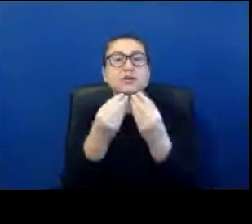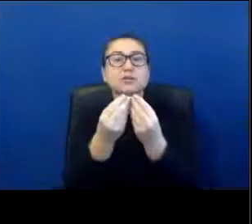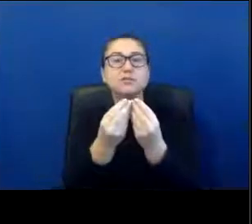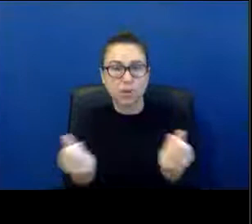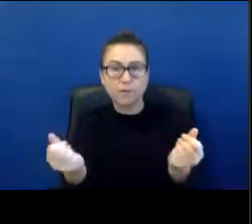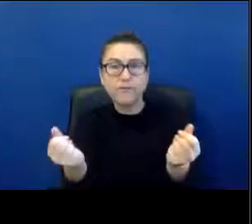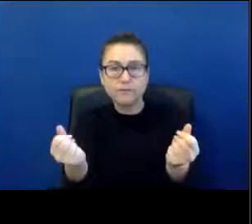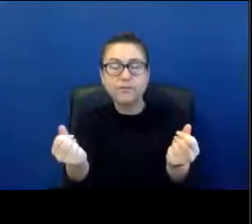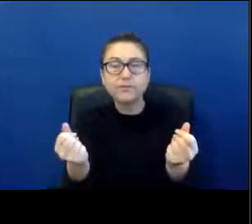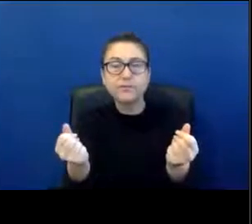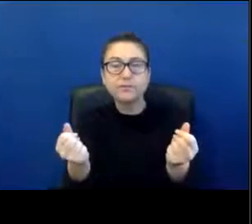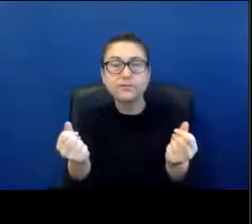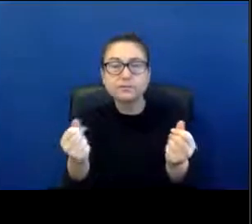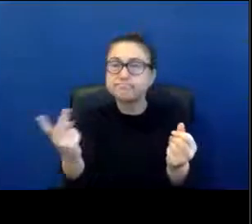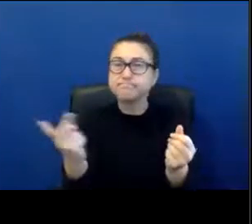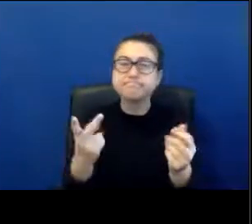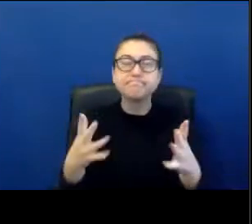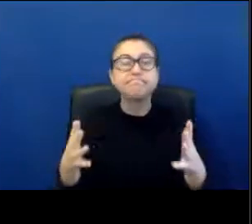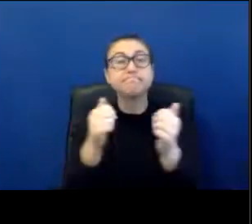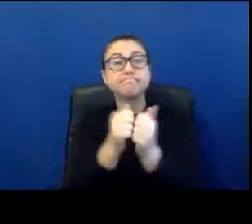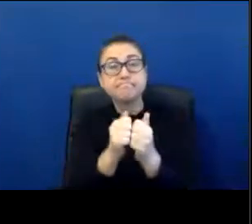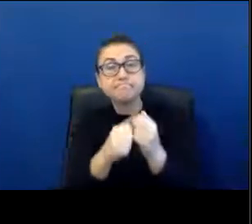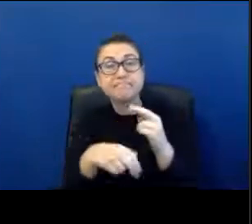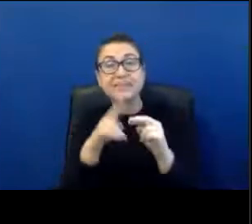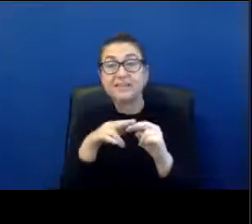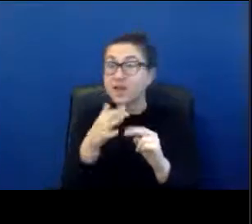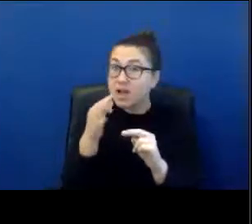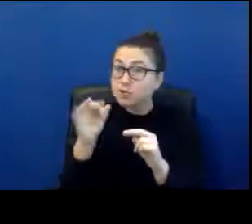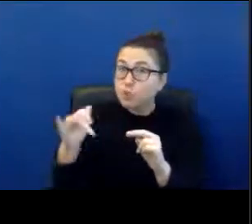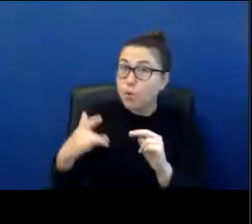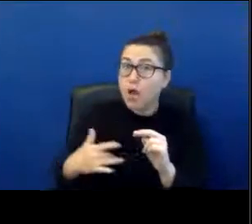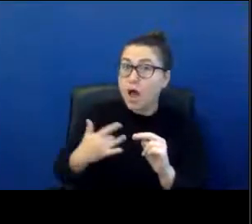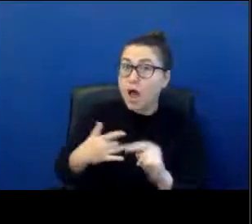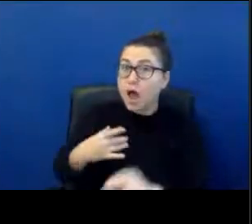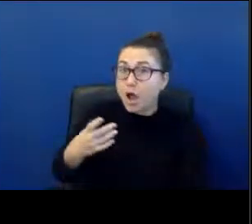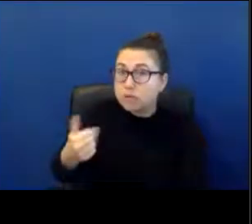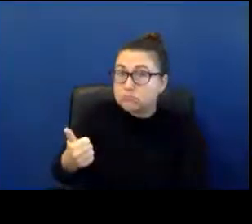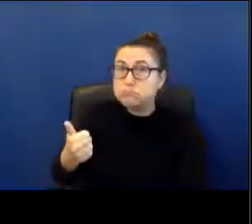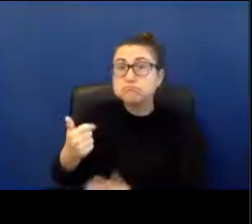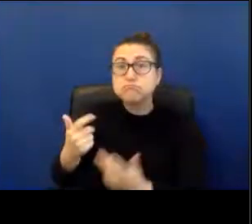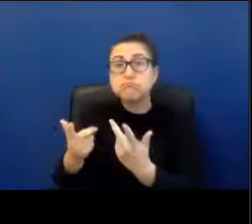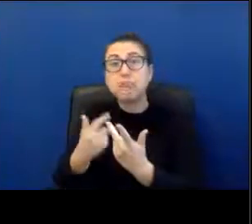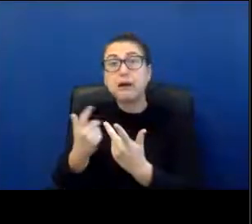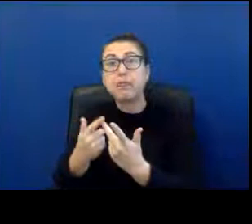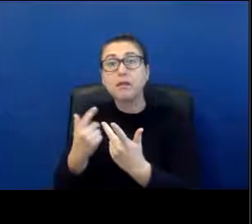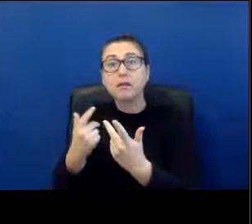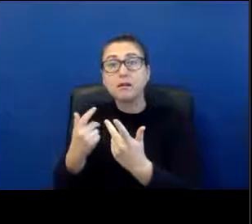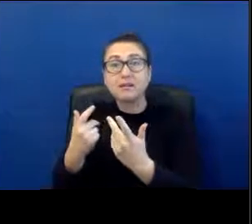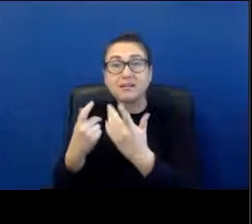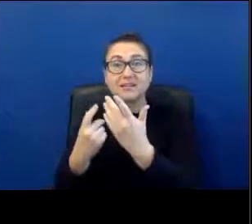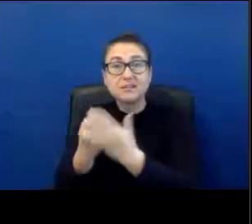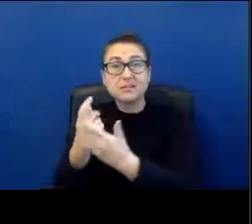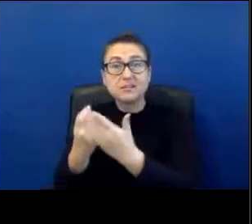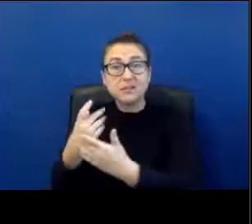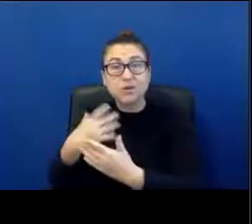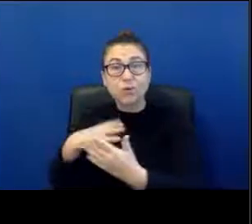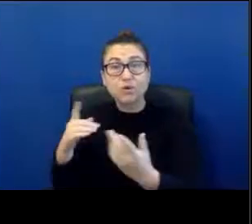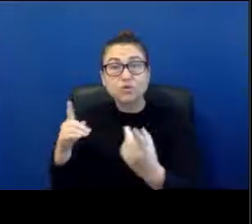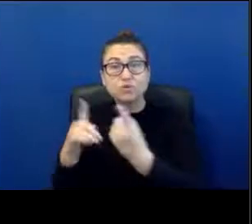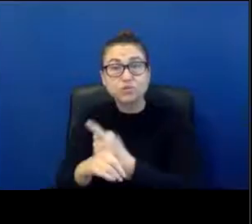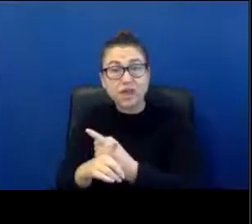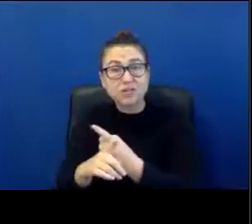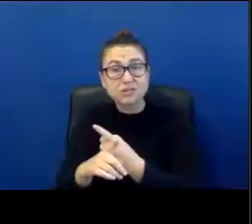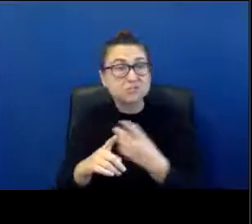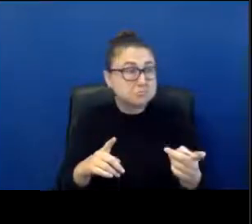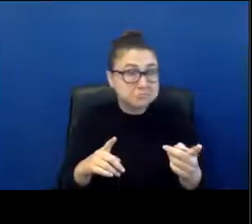say to people, you know, how's your life at the moment? Is, you know, other things that you want to change, then that's a good starting point as